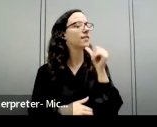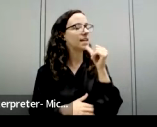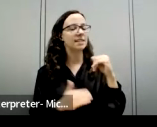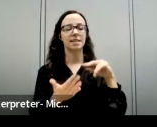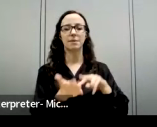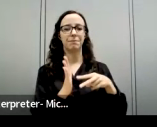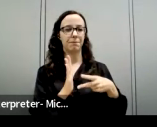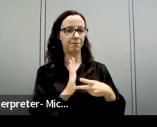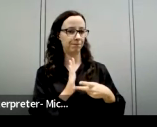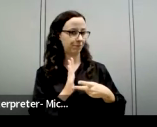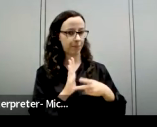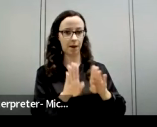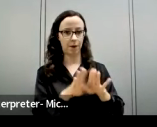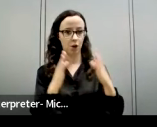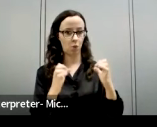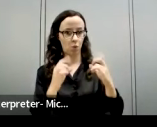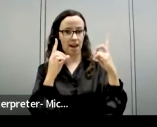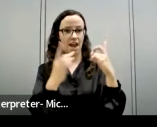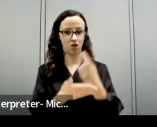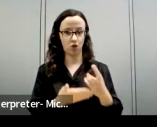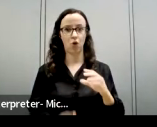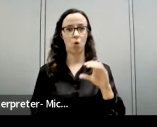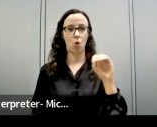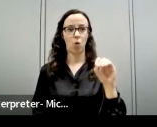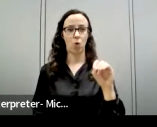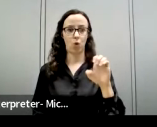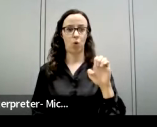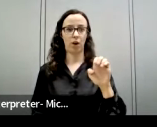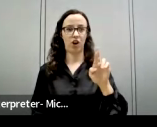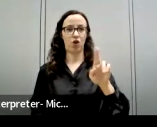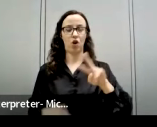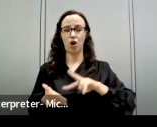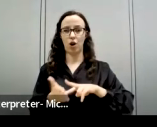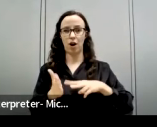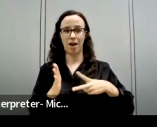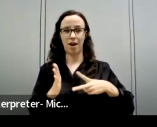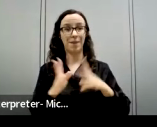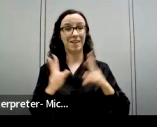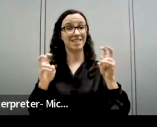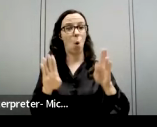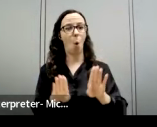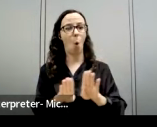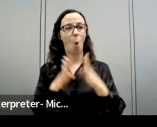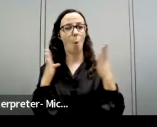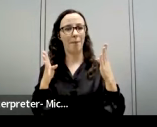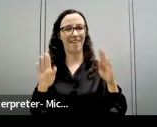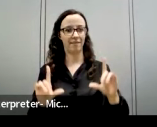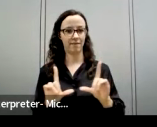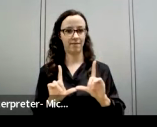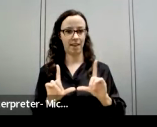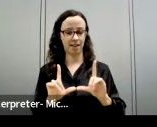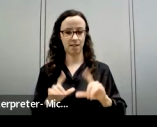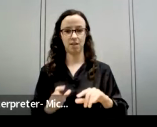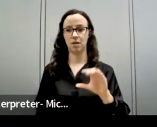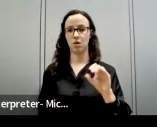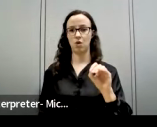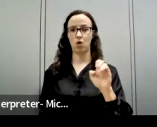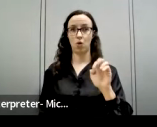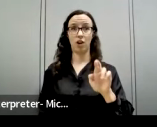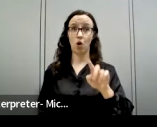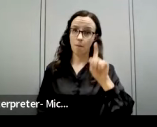resource. OERs specifically have an open license on them. OERs, by definition, have to have these